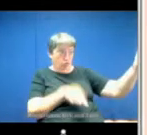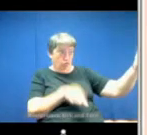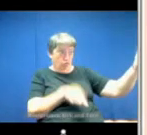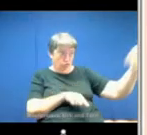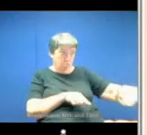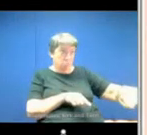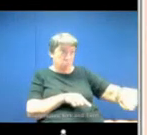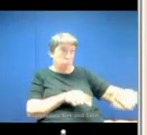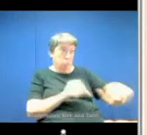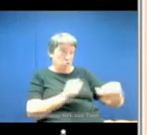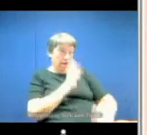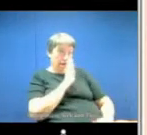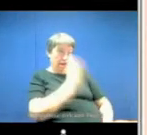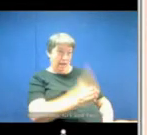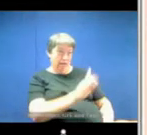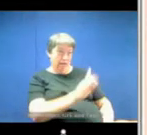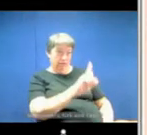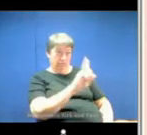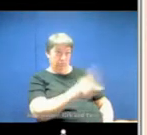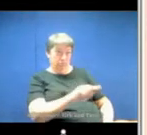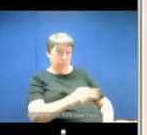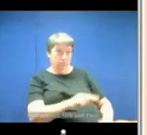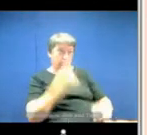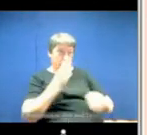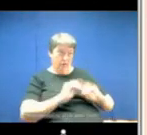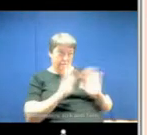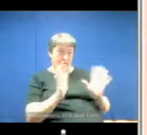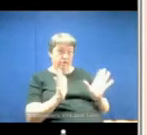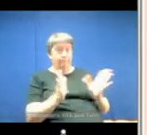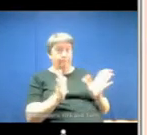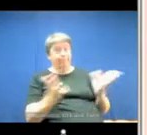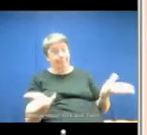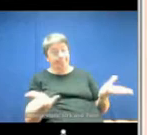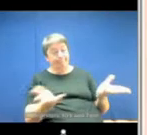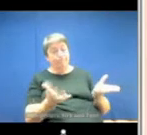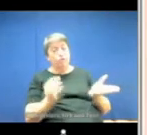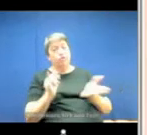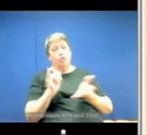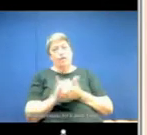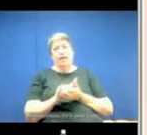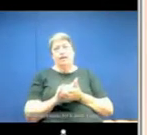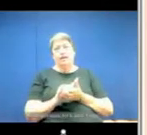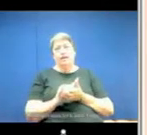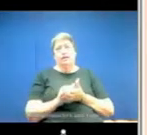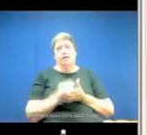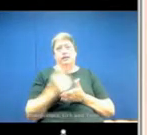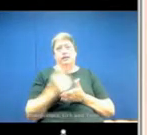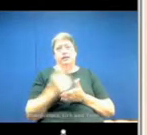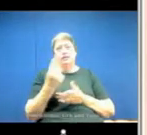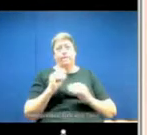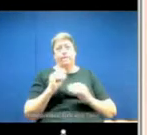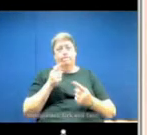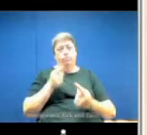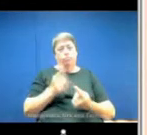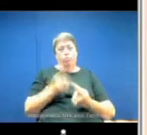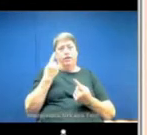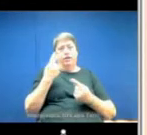the interpreter. So that's just a point of clarification.